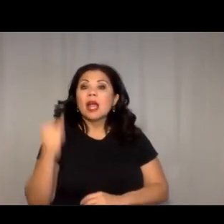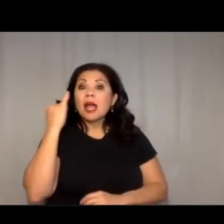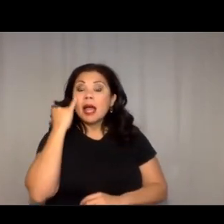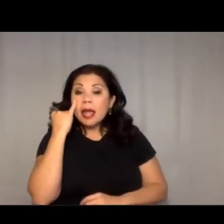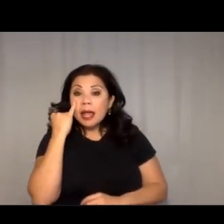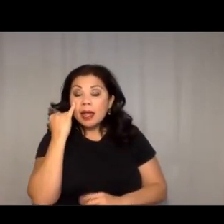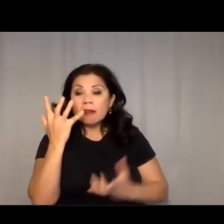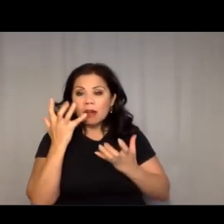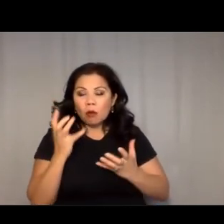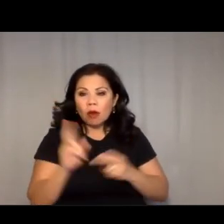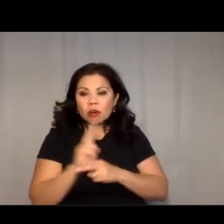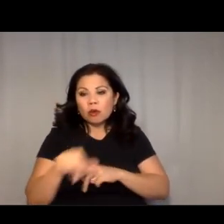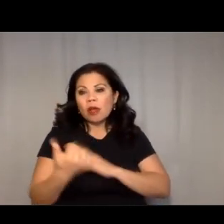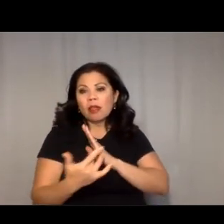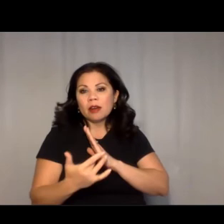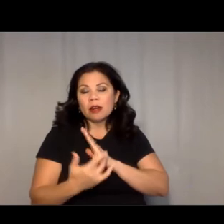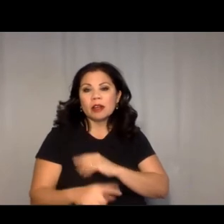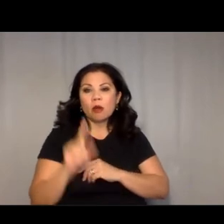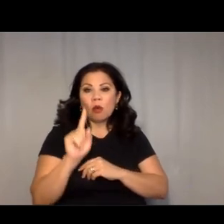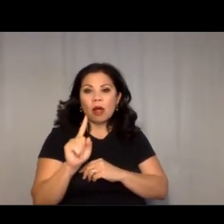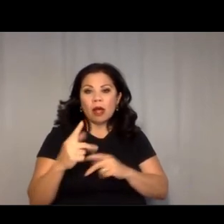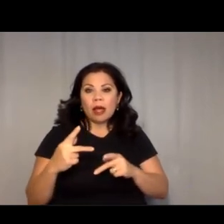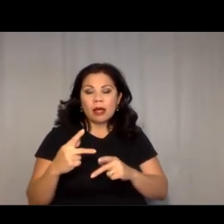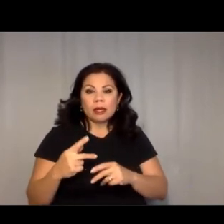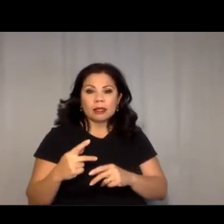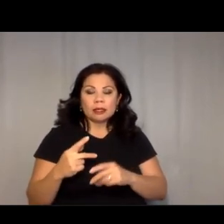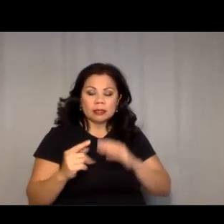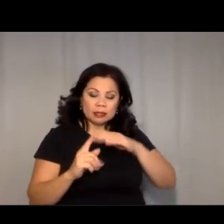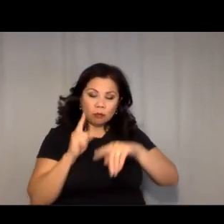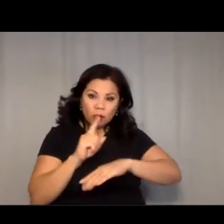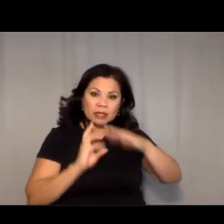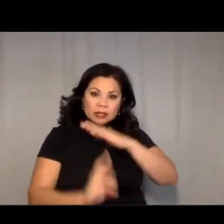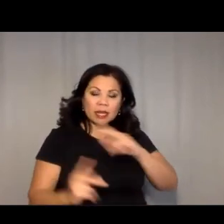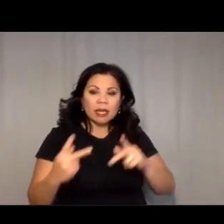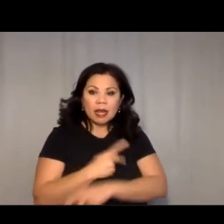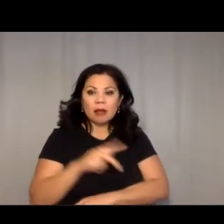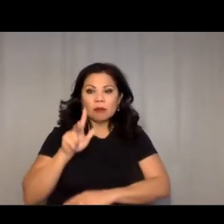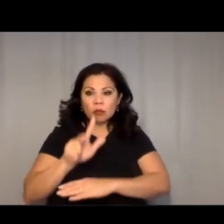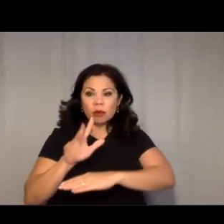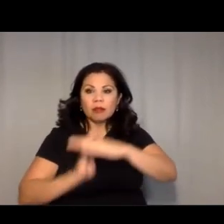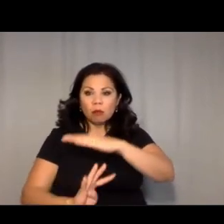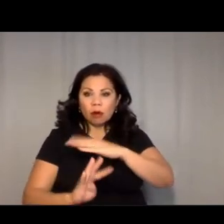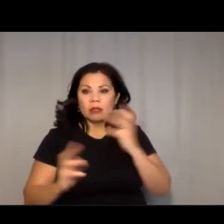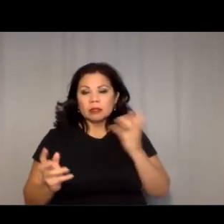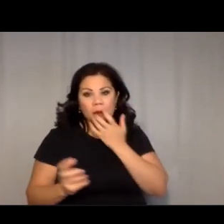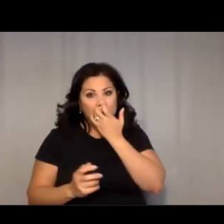the other way? 1 6 times 3 fourths. Or, oops, 3 fourths. Well, I could put it together,